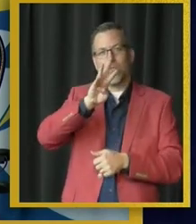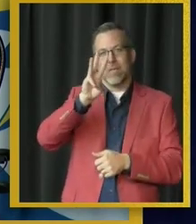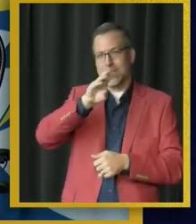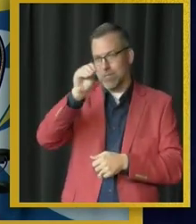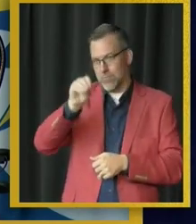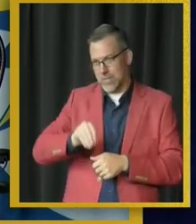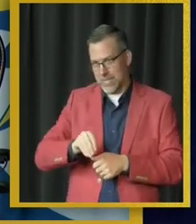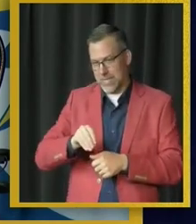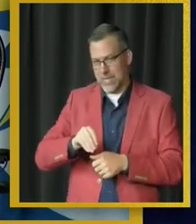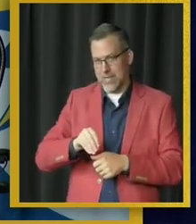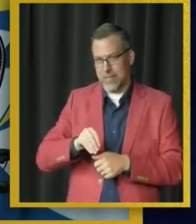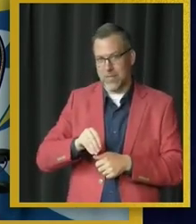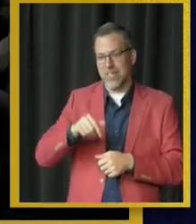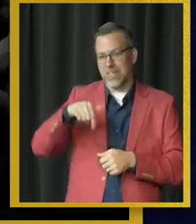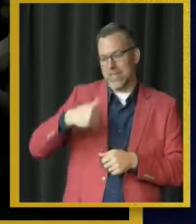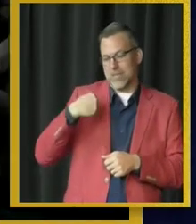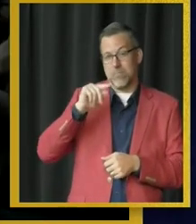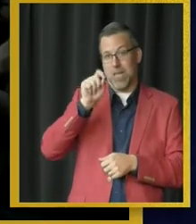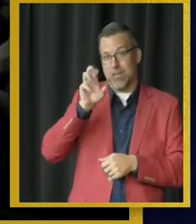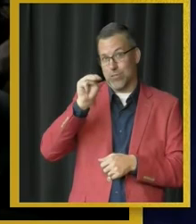46% in this term.